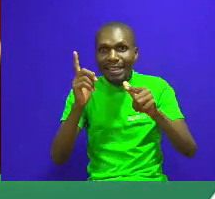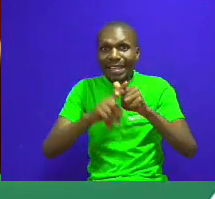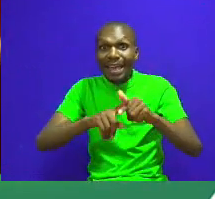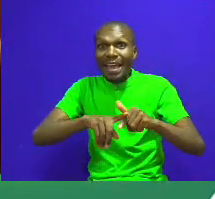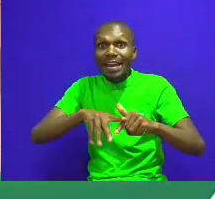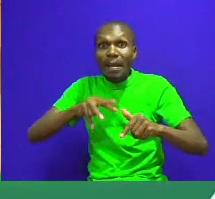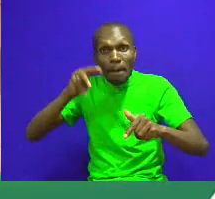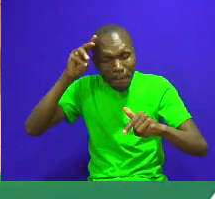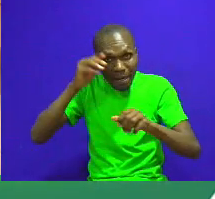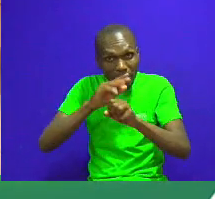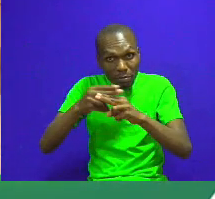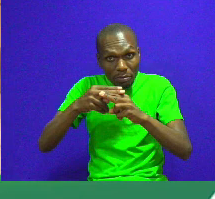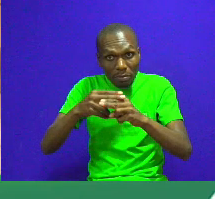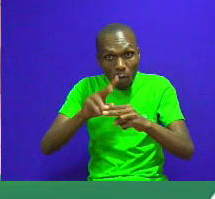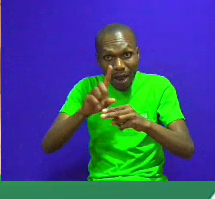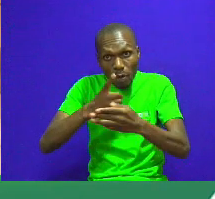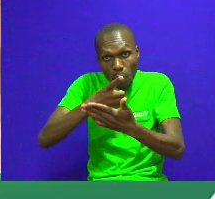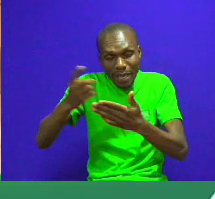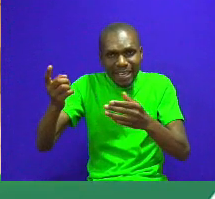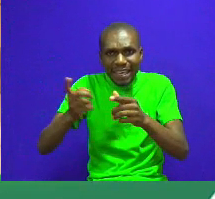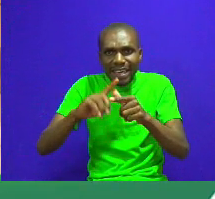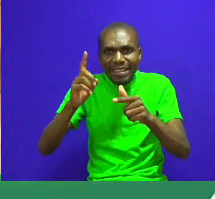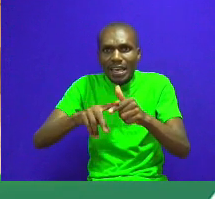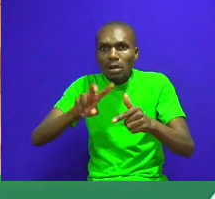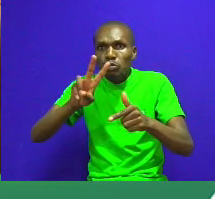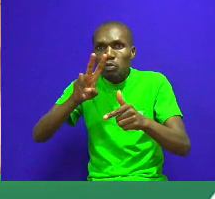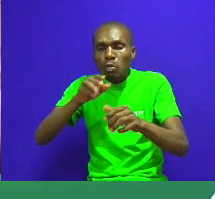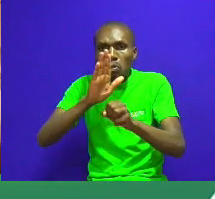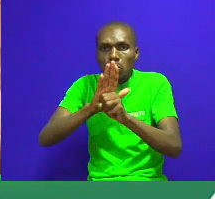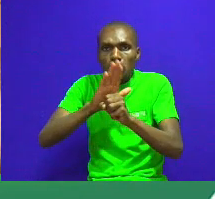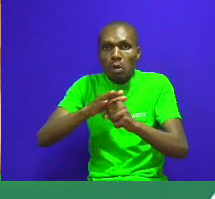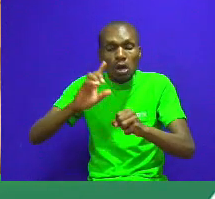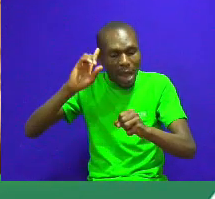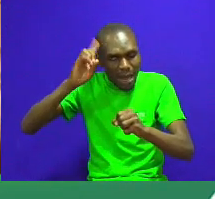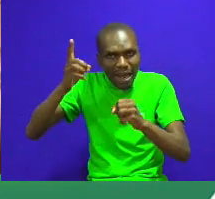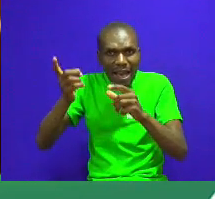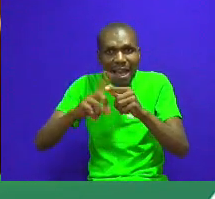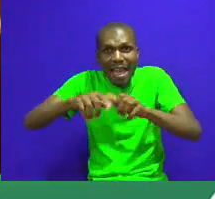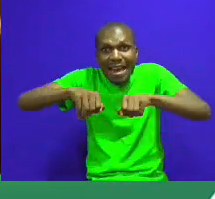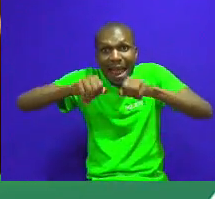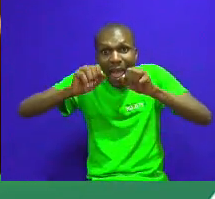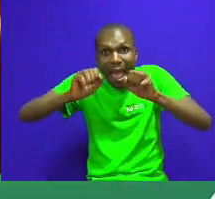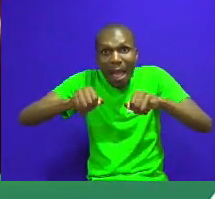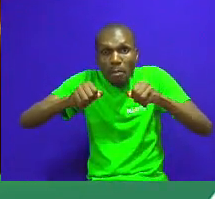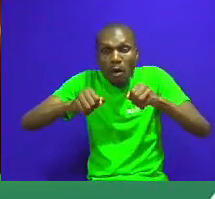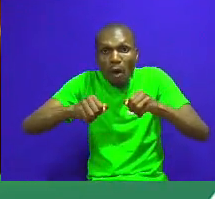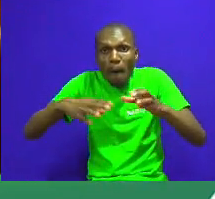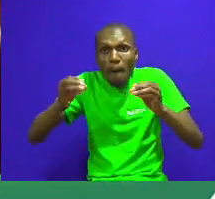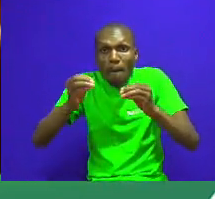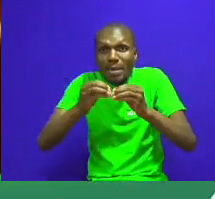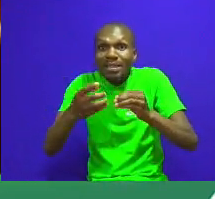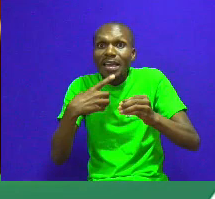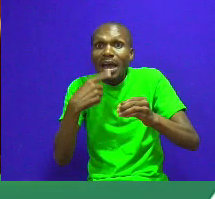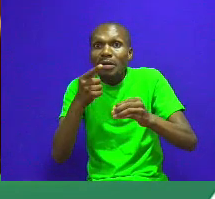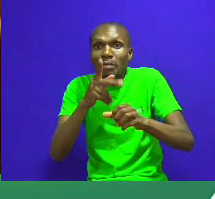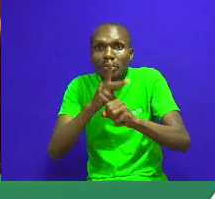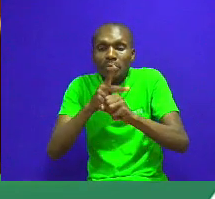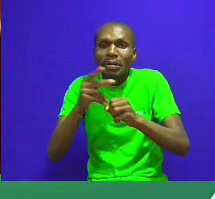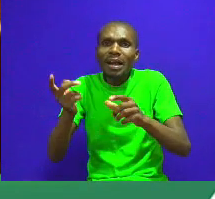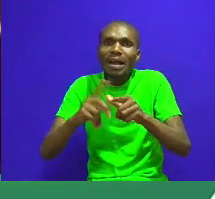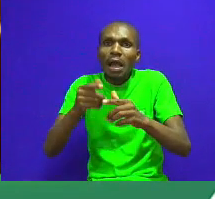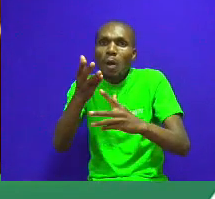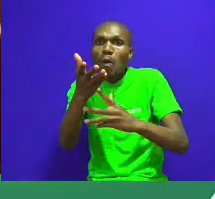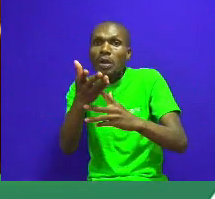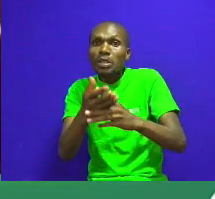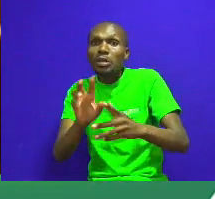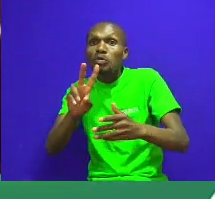up possibly in the next 1 week. We have two more stores, and ideally, we should be able to actually get to our 100 stores within the